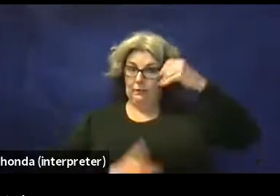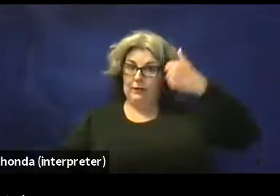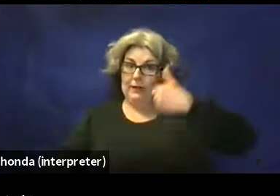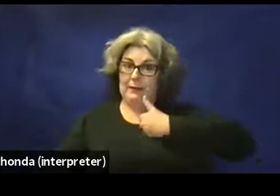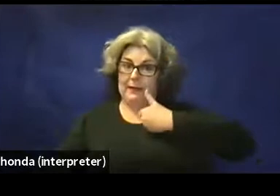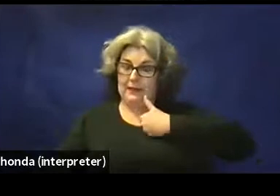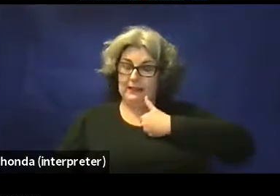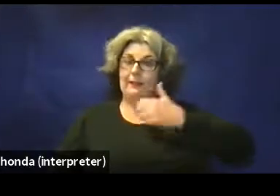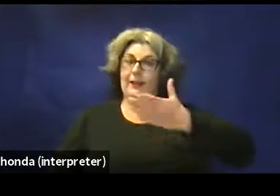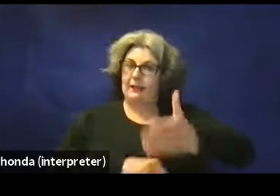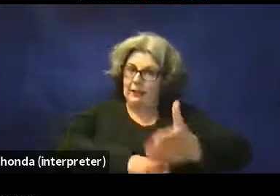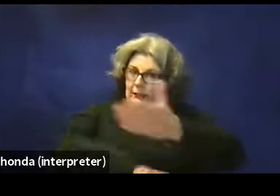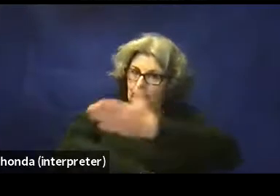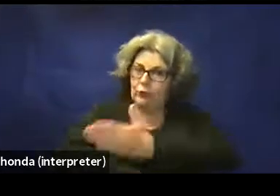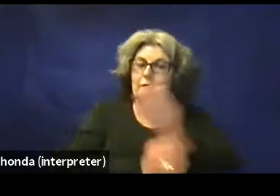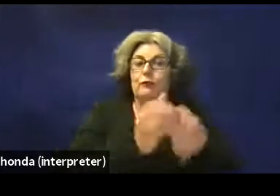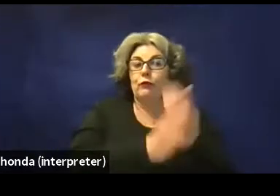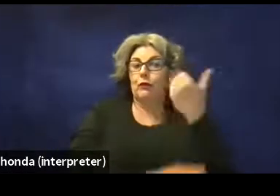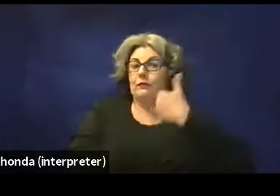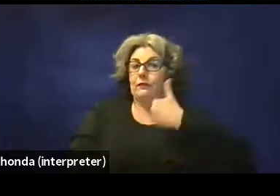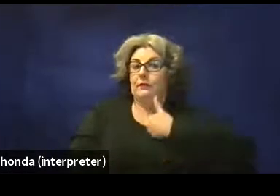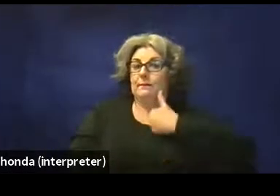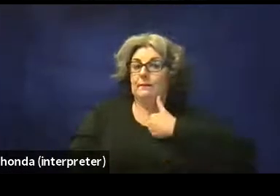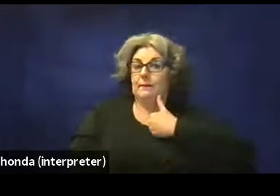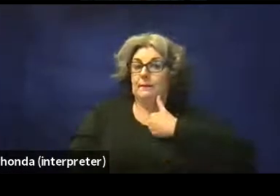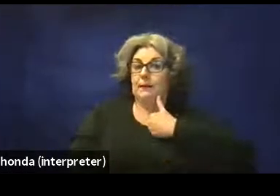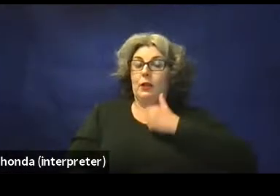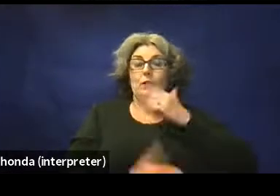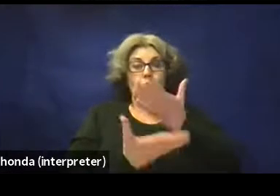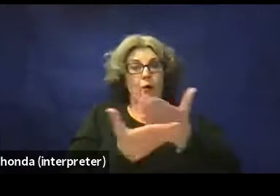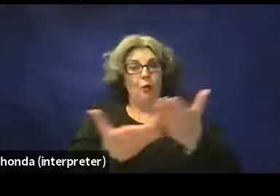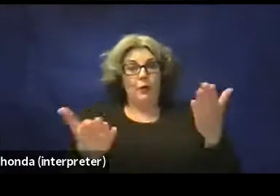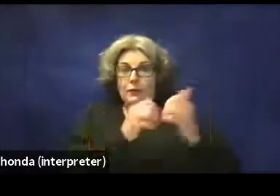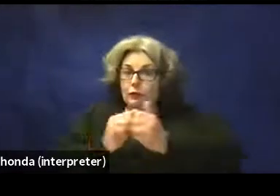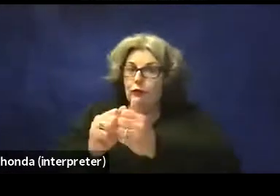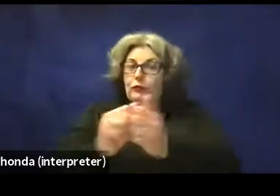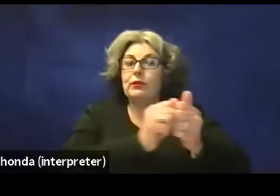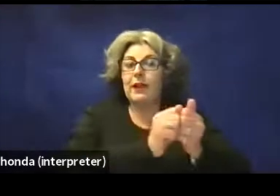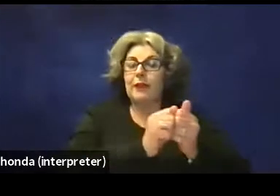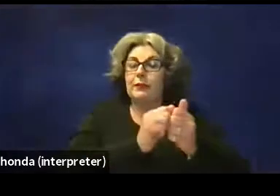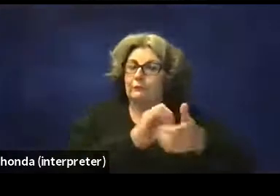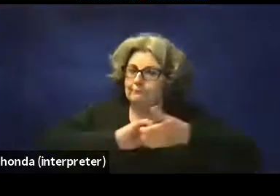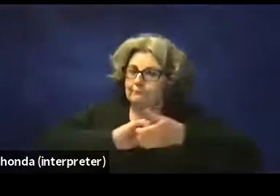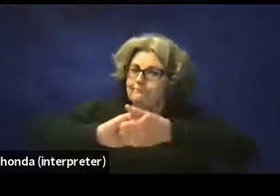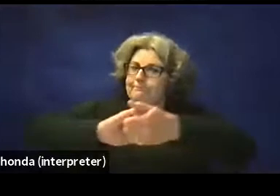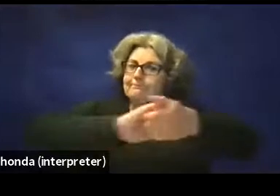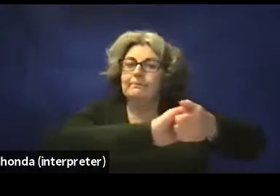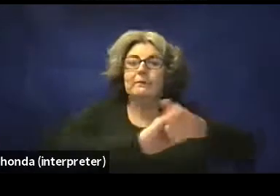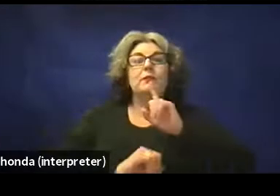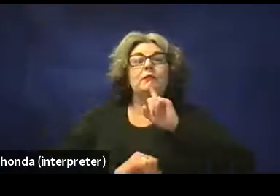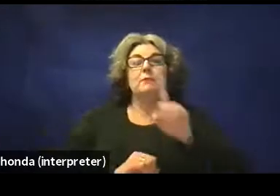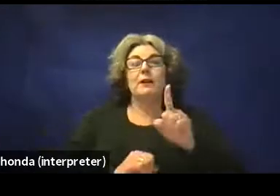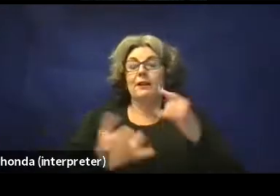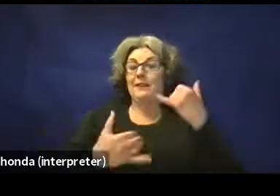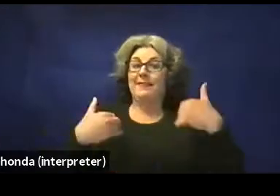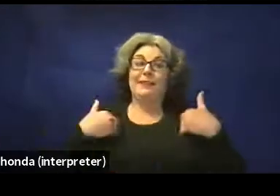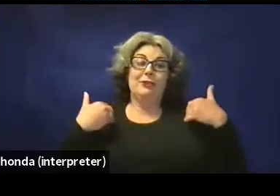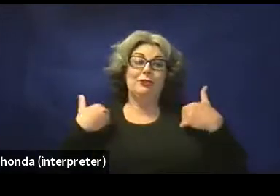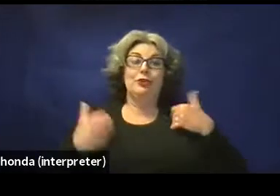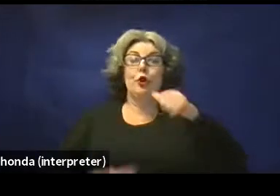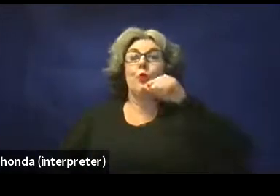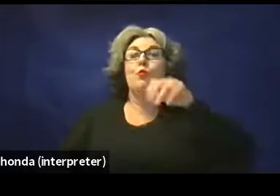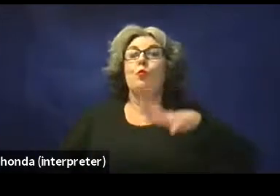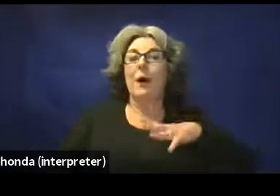for my growth and for my development. And what can we do together in partnership to make sure that this young